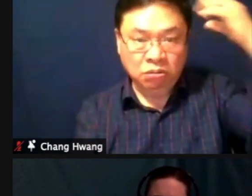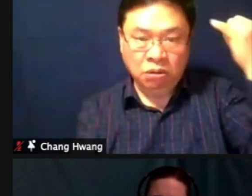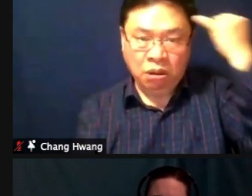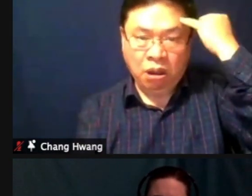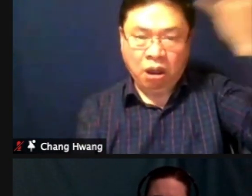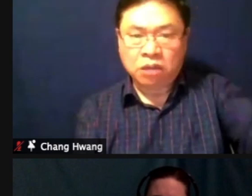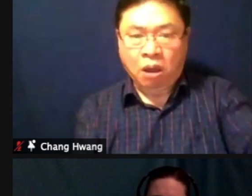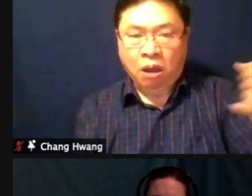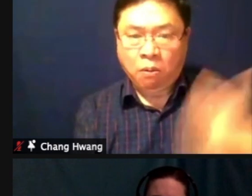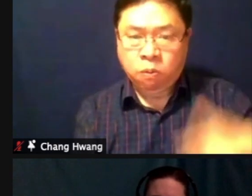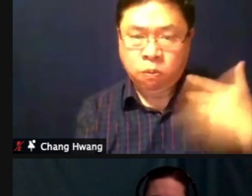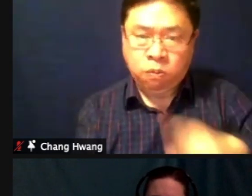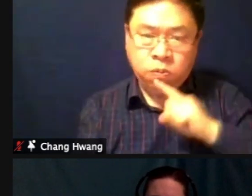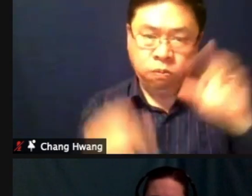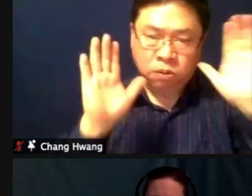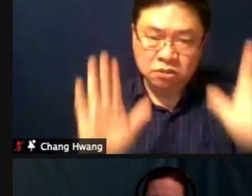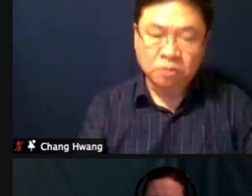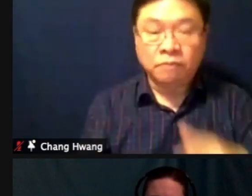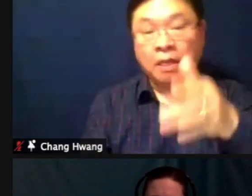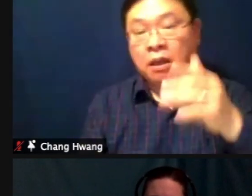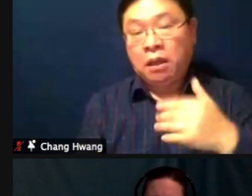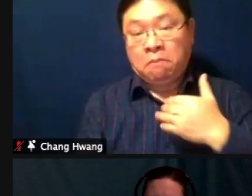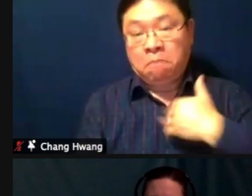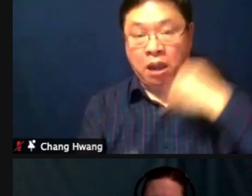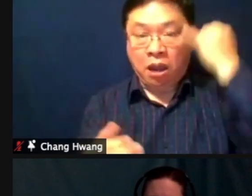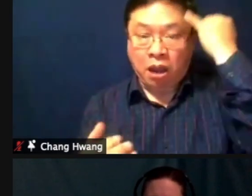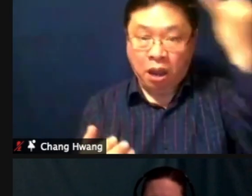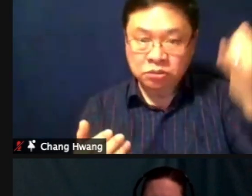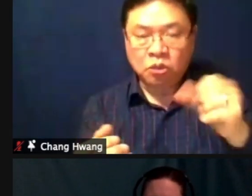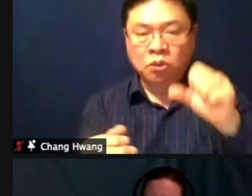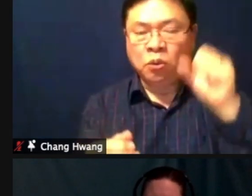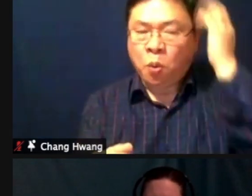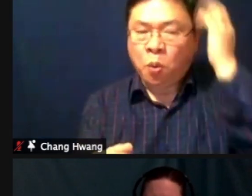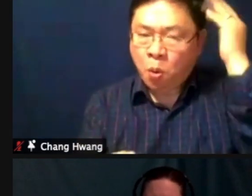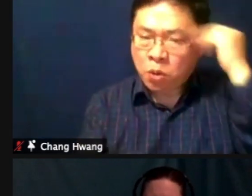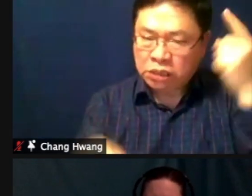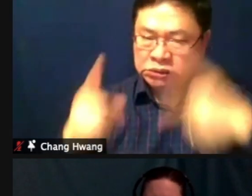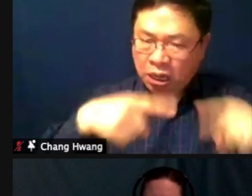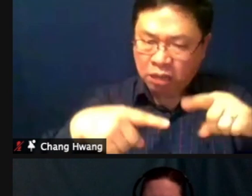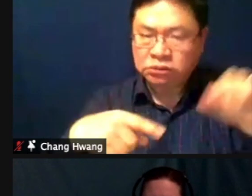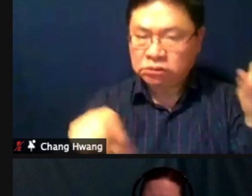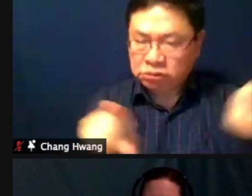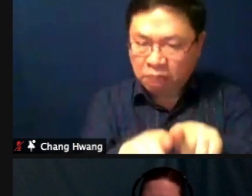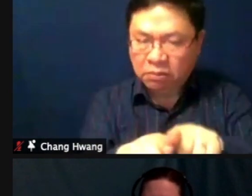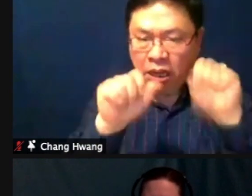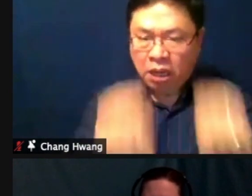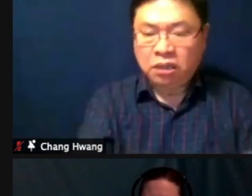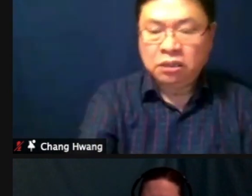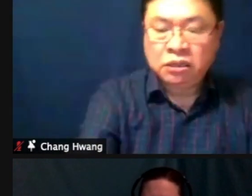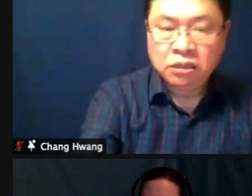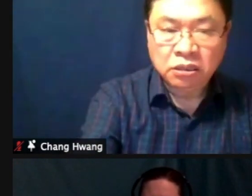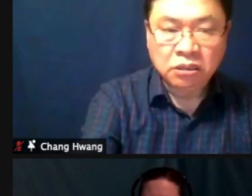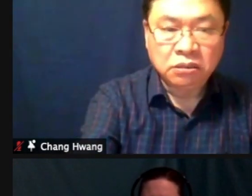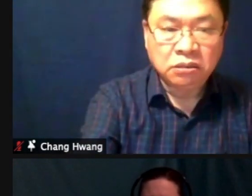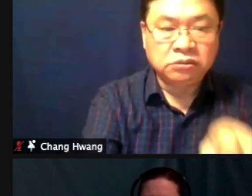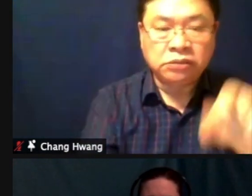Okay, so that's the sign for cat. And again, this all comes from Stokes' research. Fantastic.